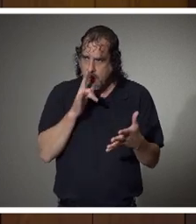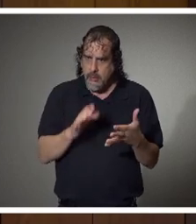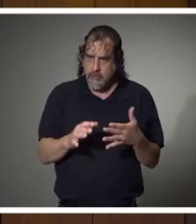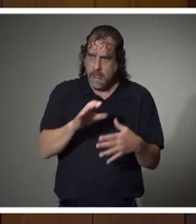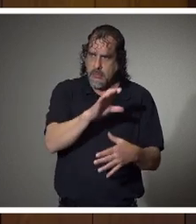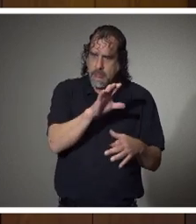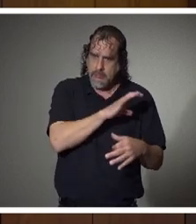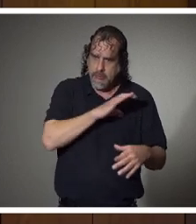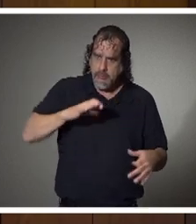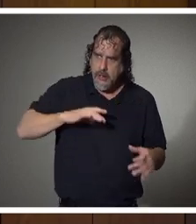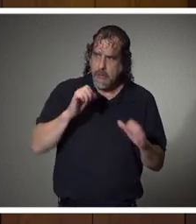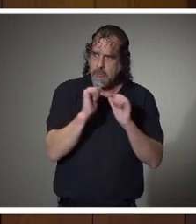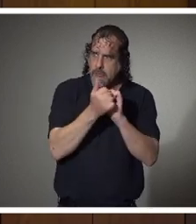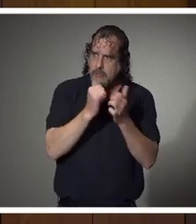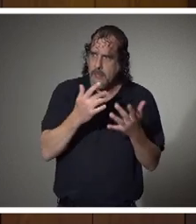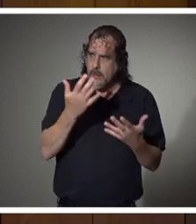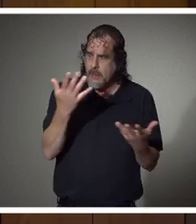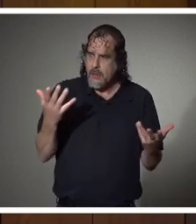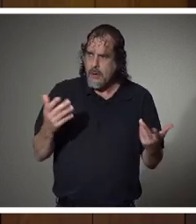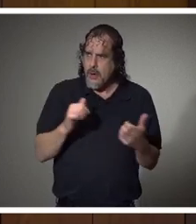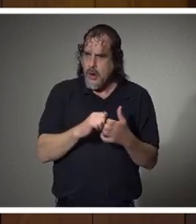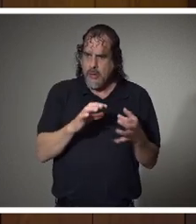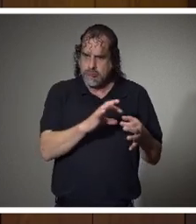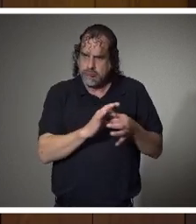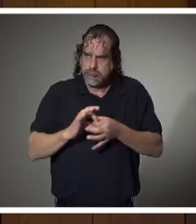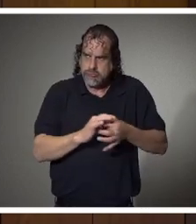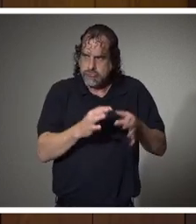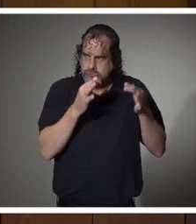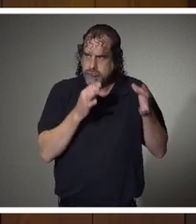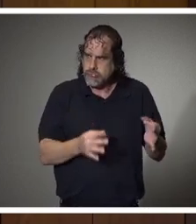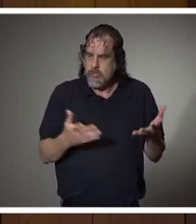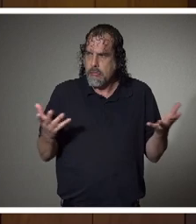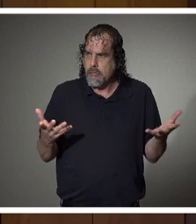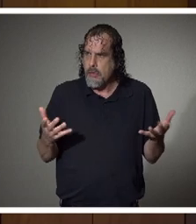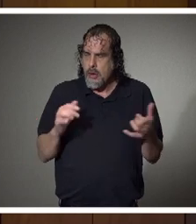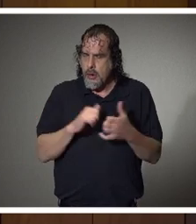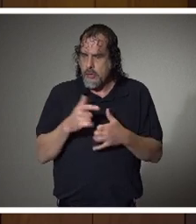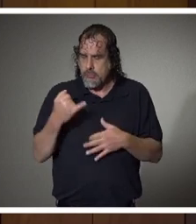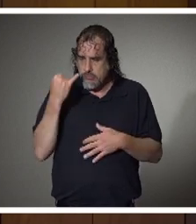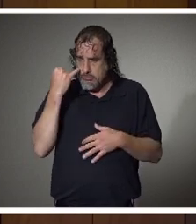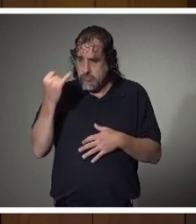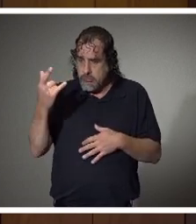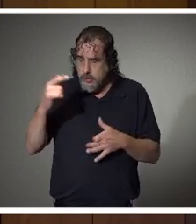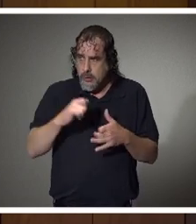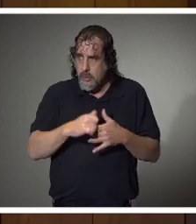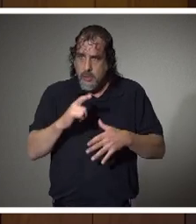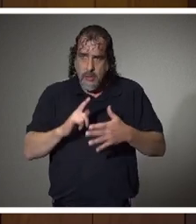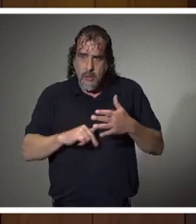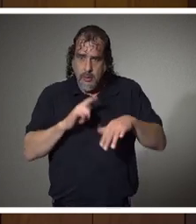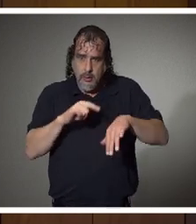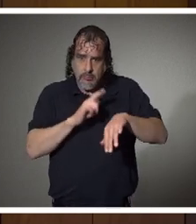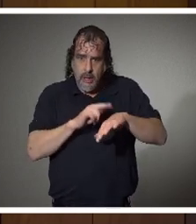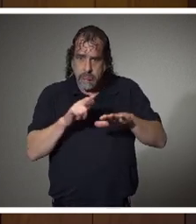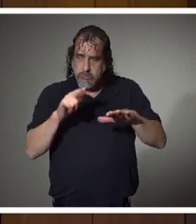Gaming Commission, or is it a coordinated effort? And do you have any idea as to a time frame?